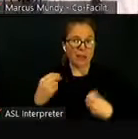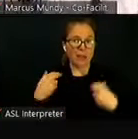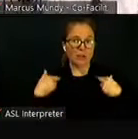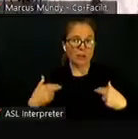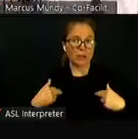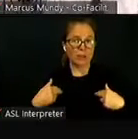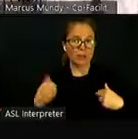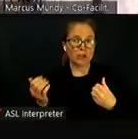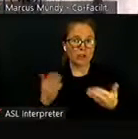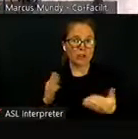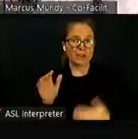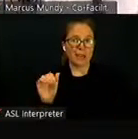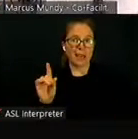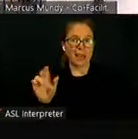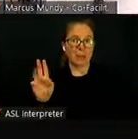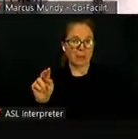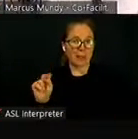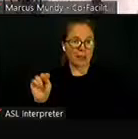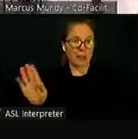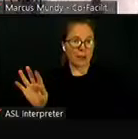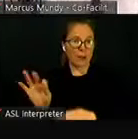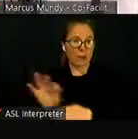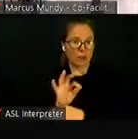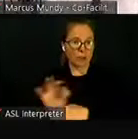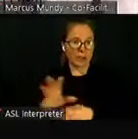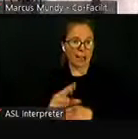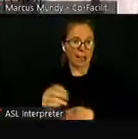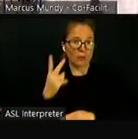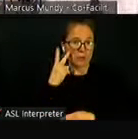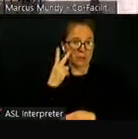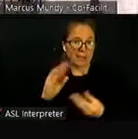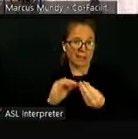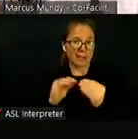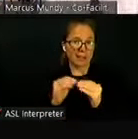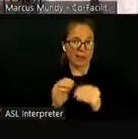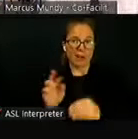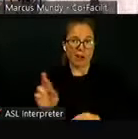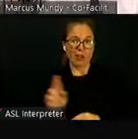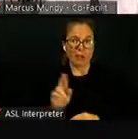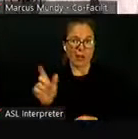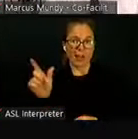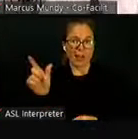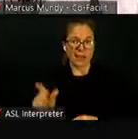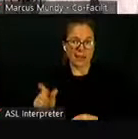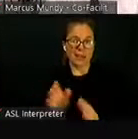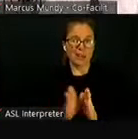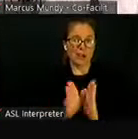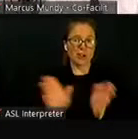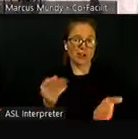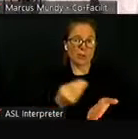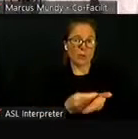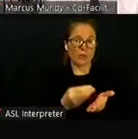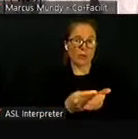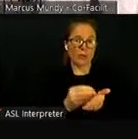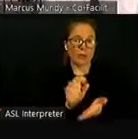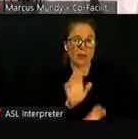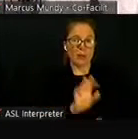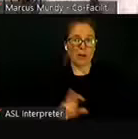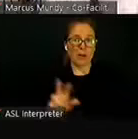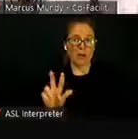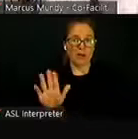admin function in there. You can also see the dollar amounts on the right-hand side. General fund portion is close to $35